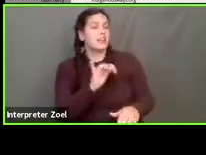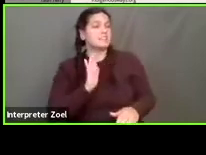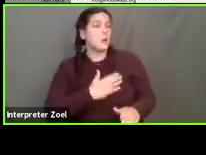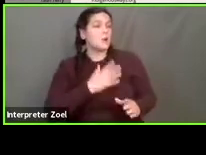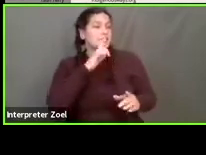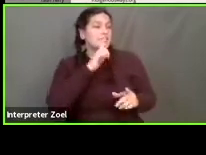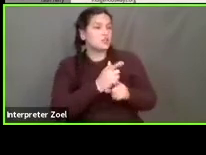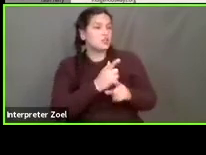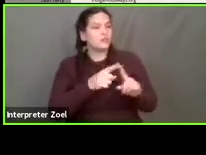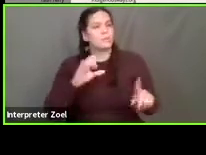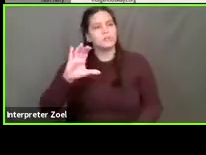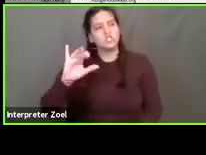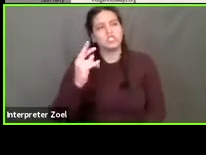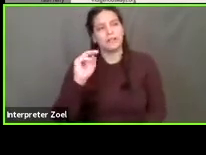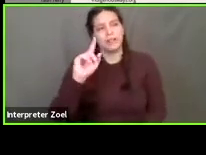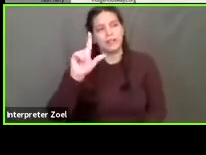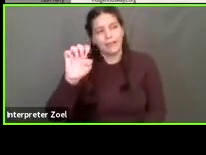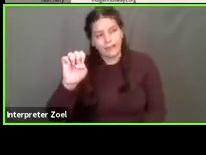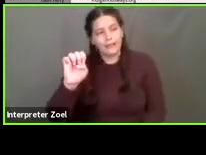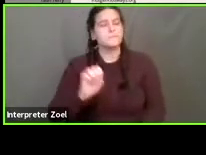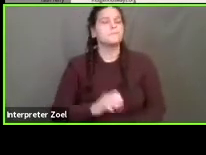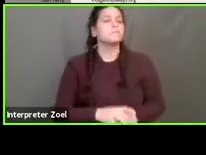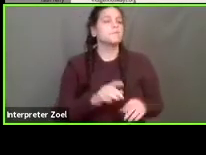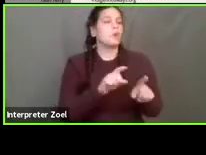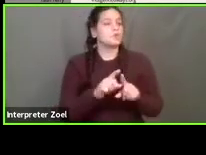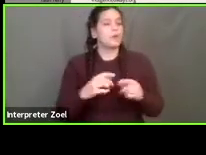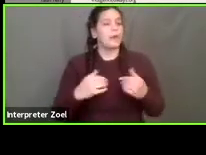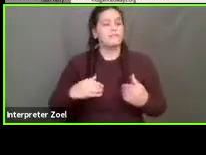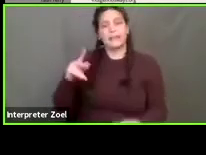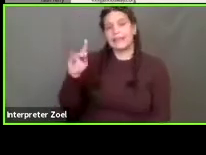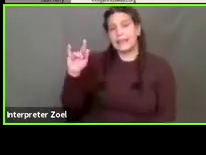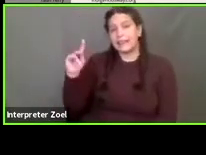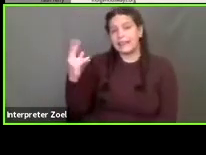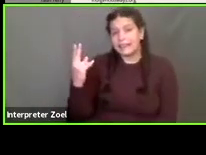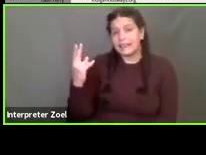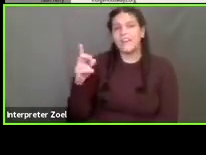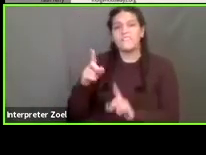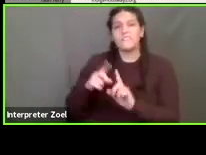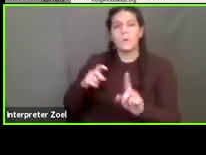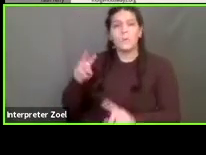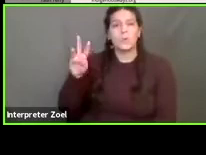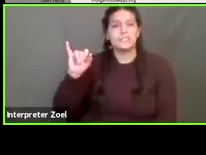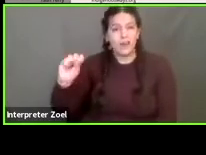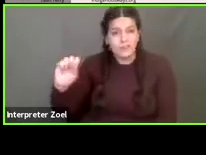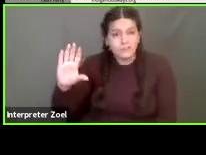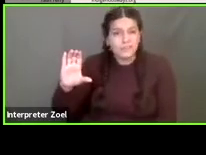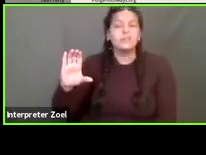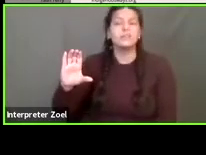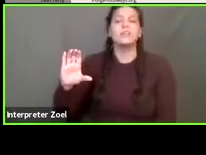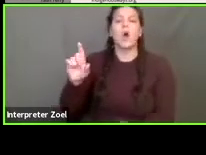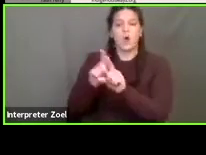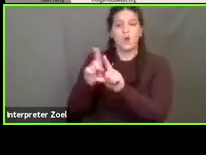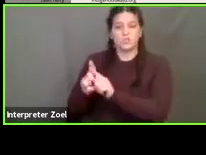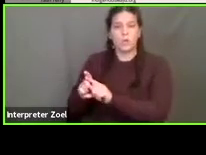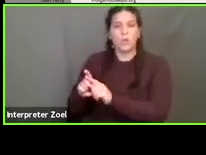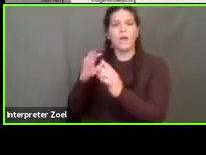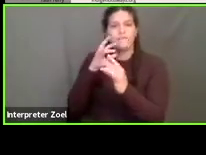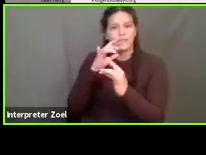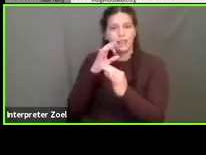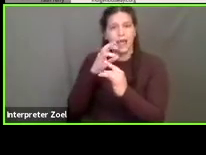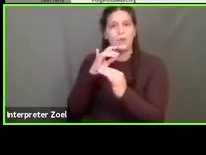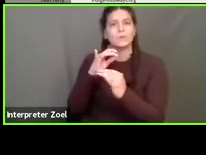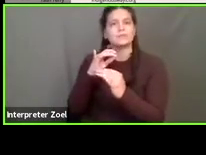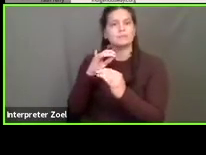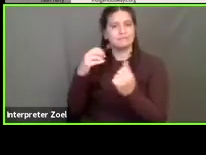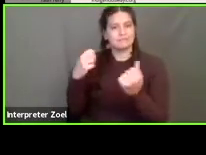from Chinle. And then there's Keith McGilray from Wisconsin. And he's also a flautist, and he says